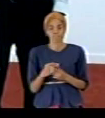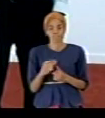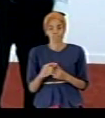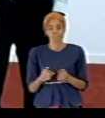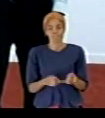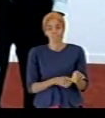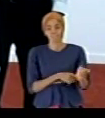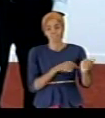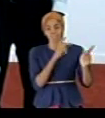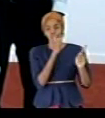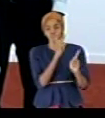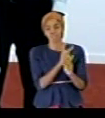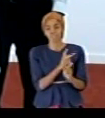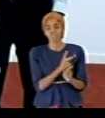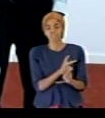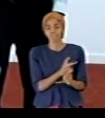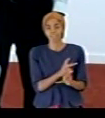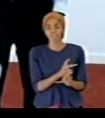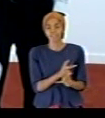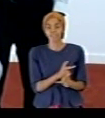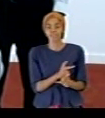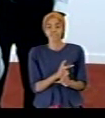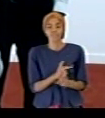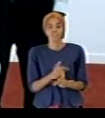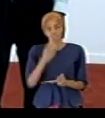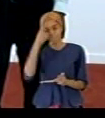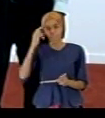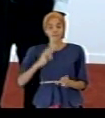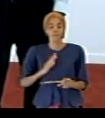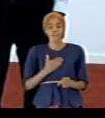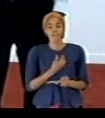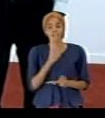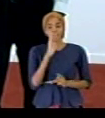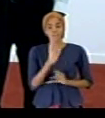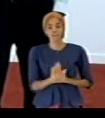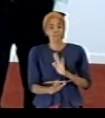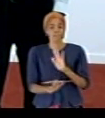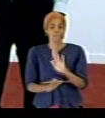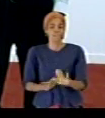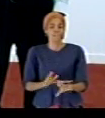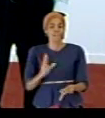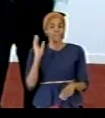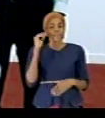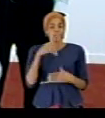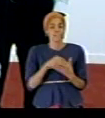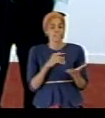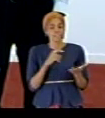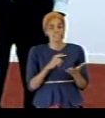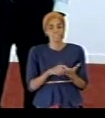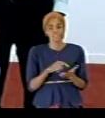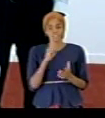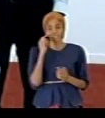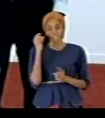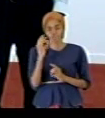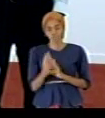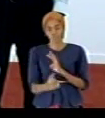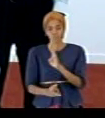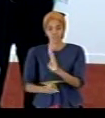parole préservée pour notre marche dans